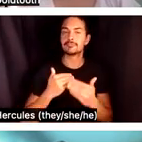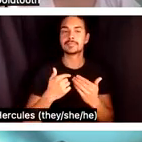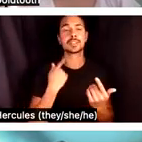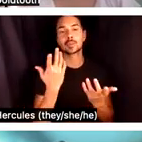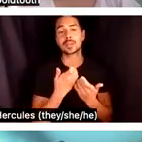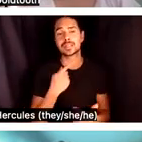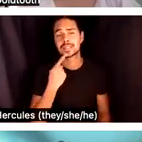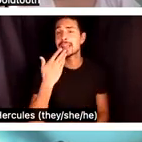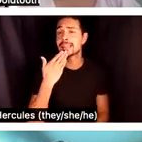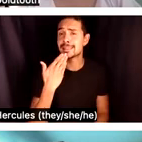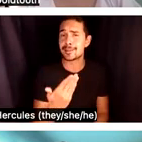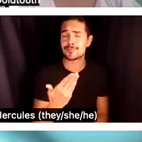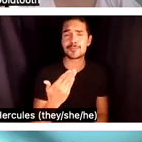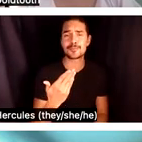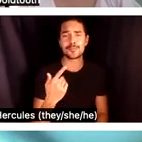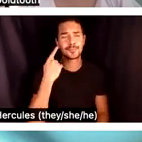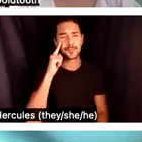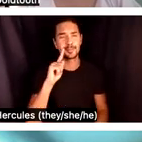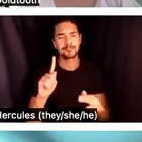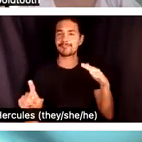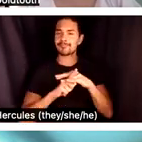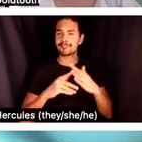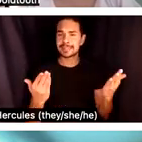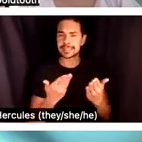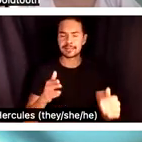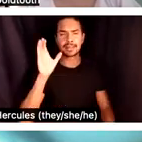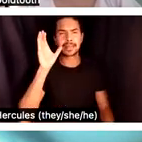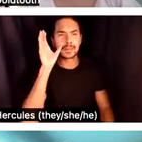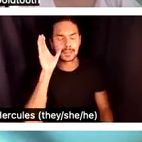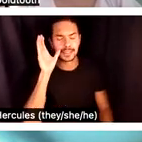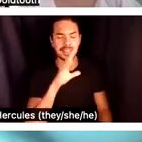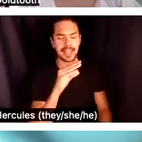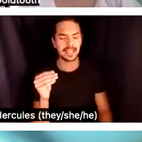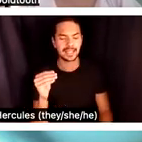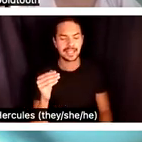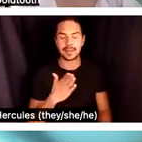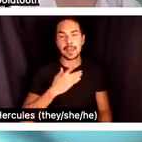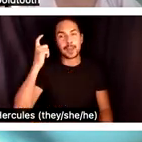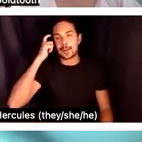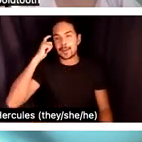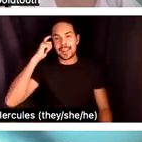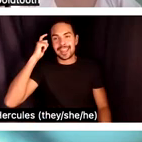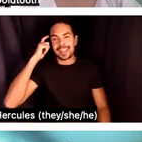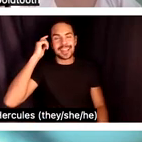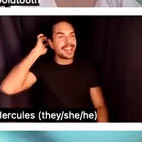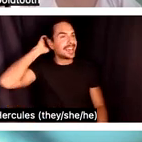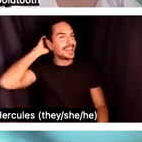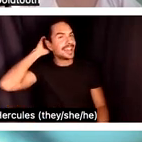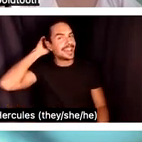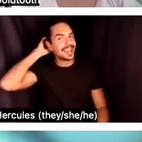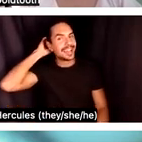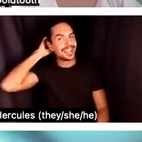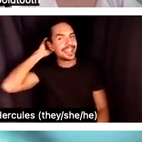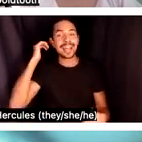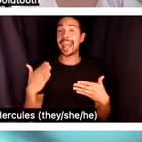thank you all for kind of being here, hearing this, and I don't know, my brain is it's